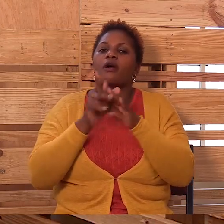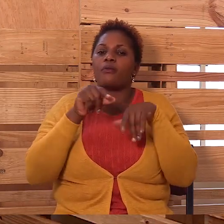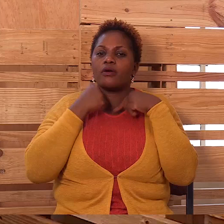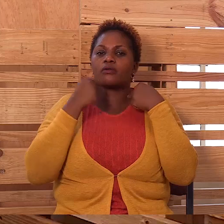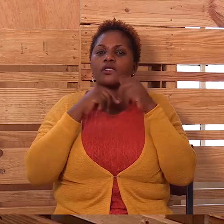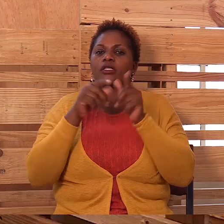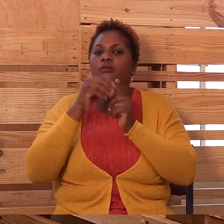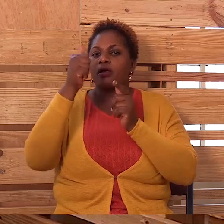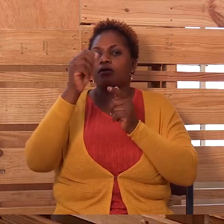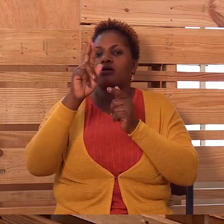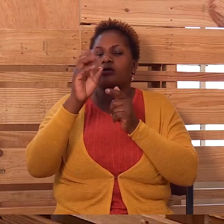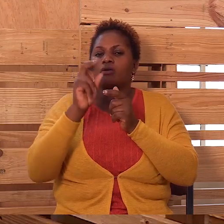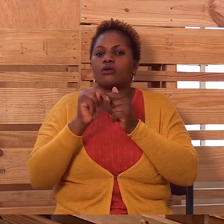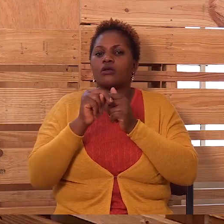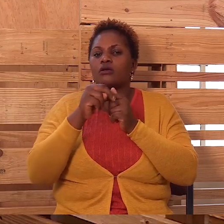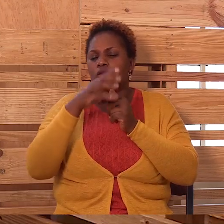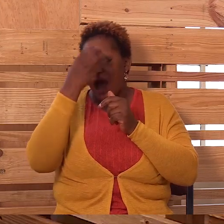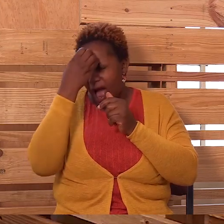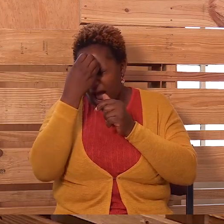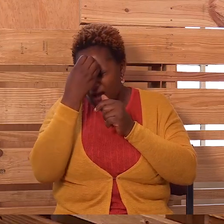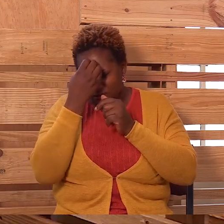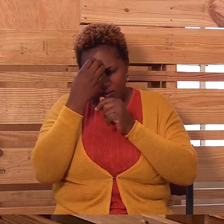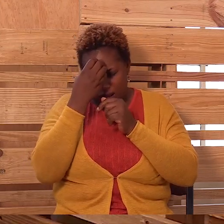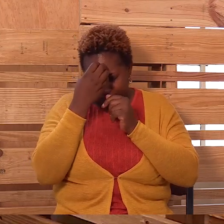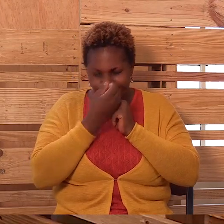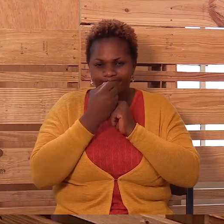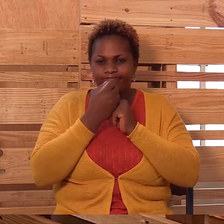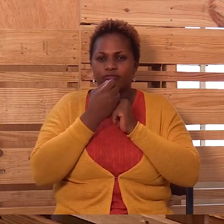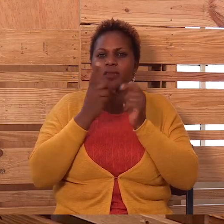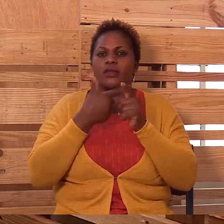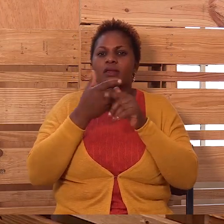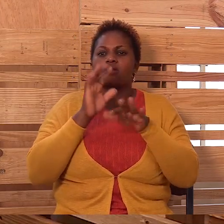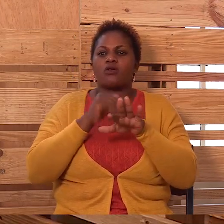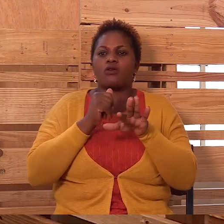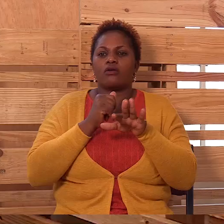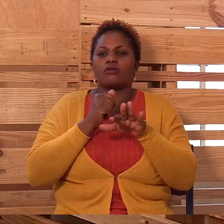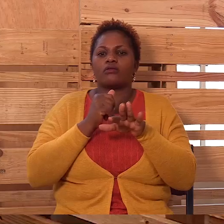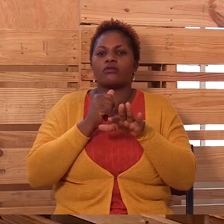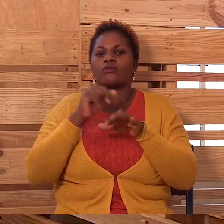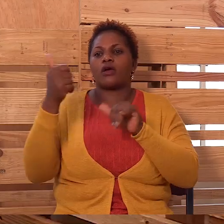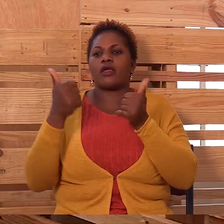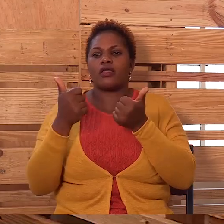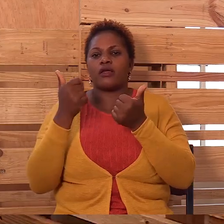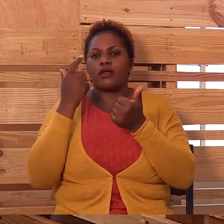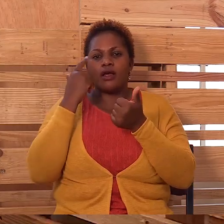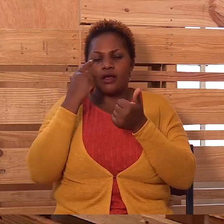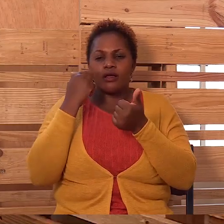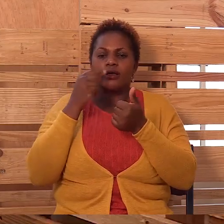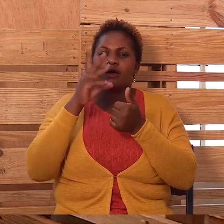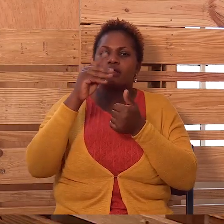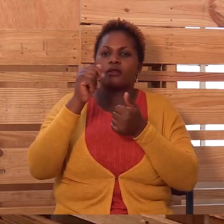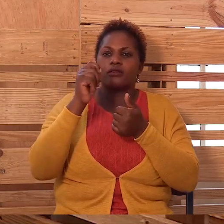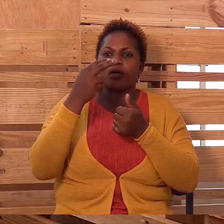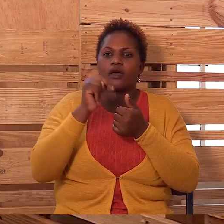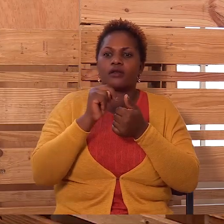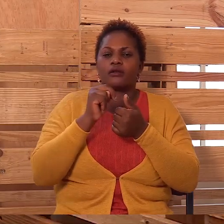to become a priest like Aaron?" He was so disappointed with them. And then he called out to the others. He called